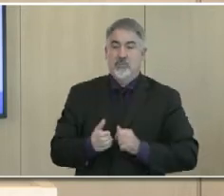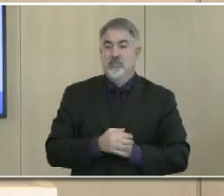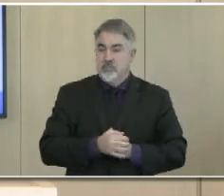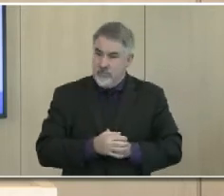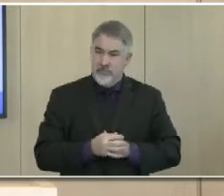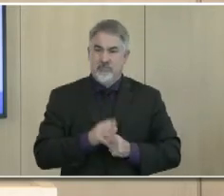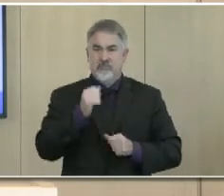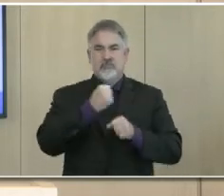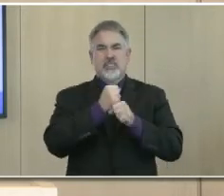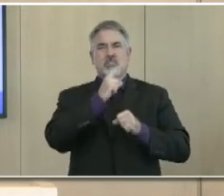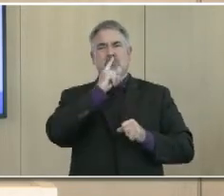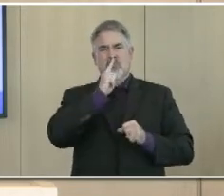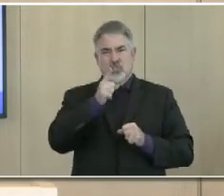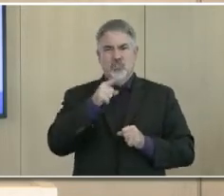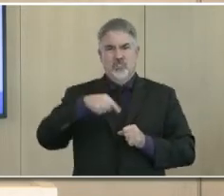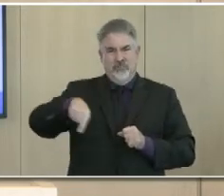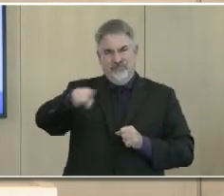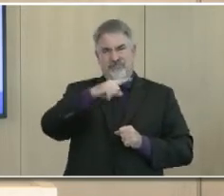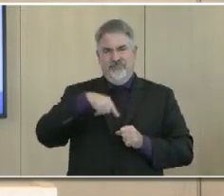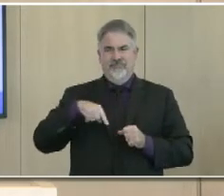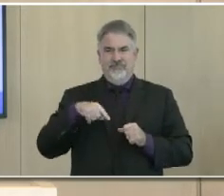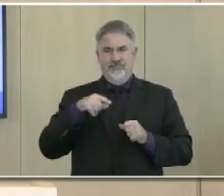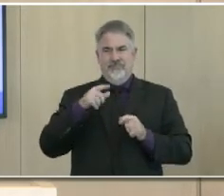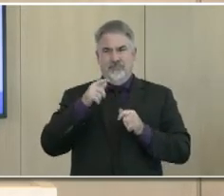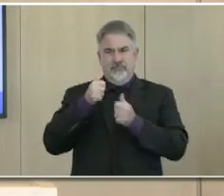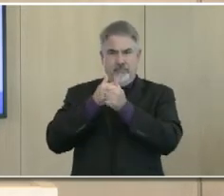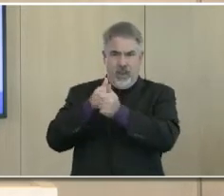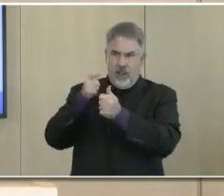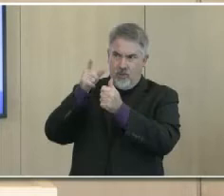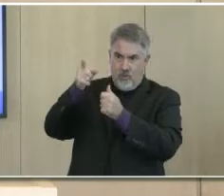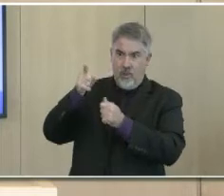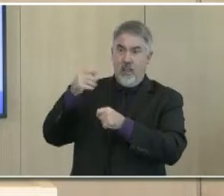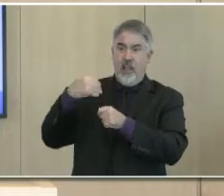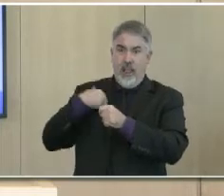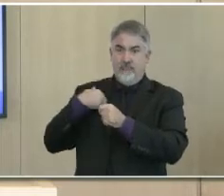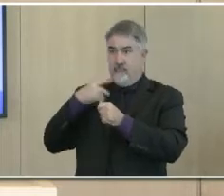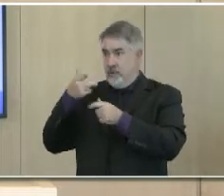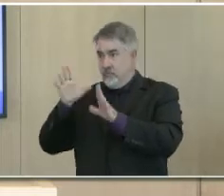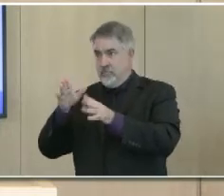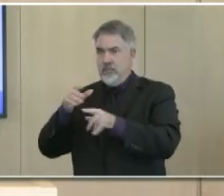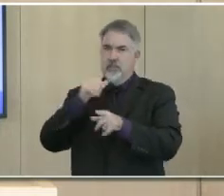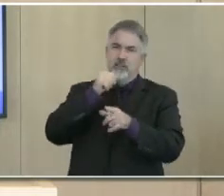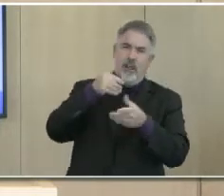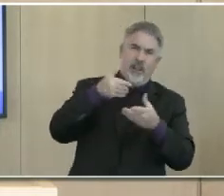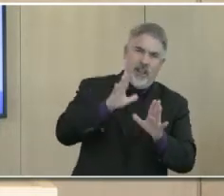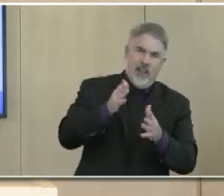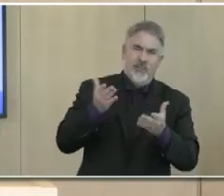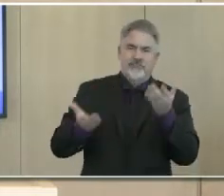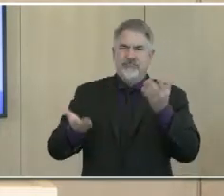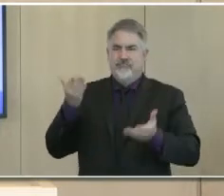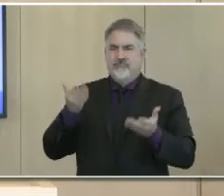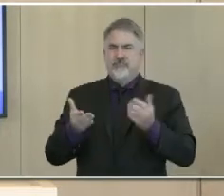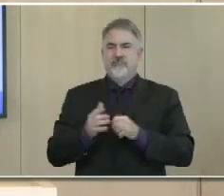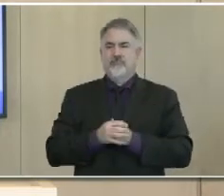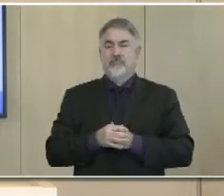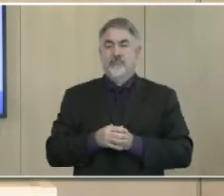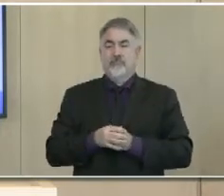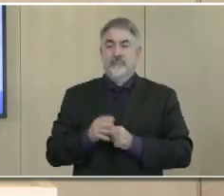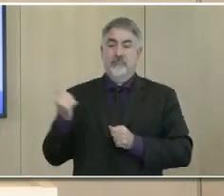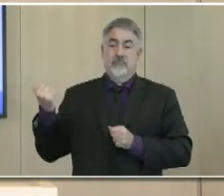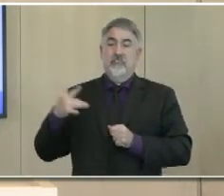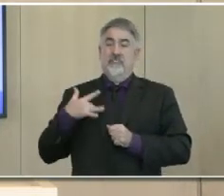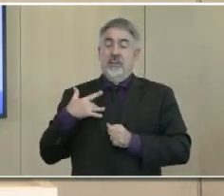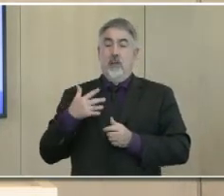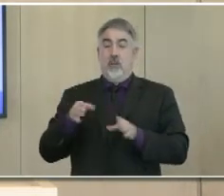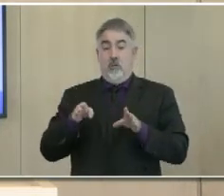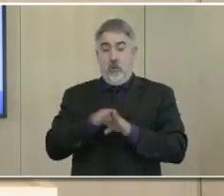keep them open have a plan and protocol to comply, and by closing the parking lots, we believe that we can lessen the gathering and we can lessen folks